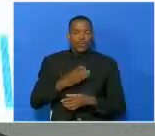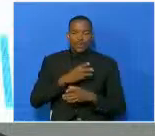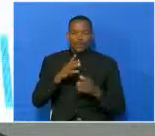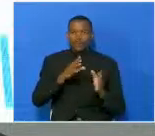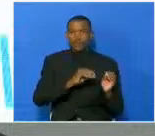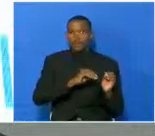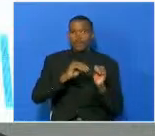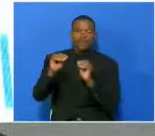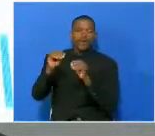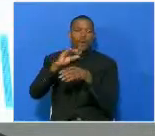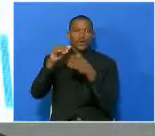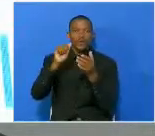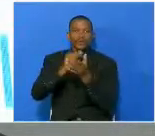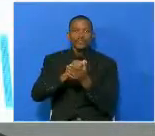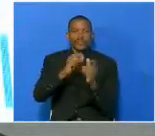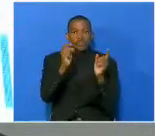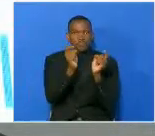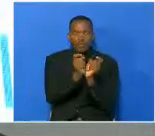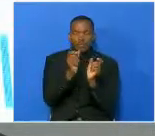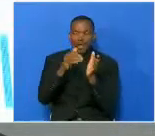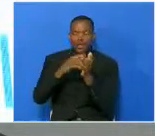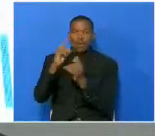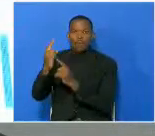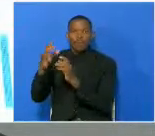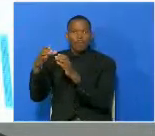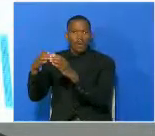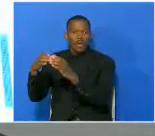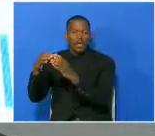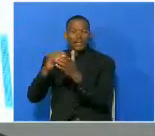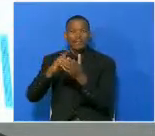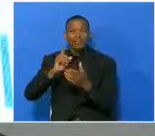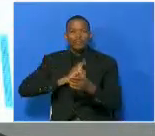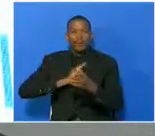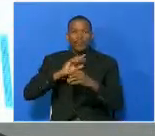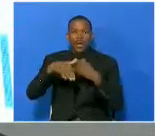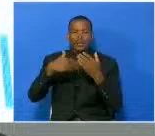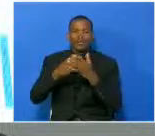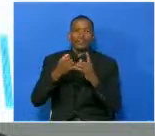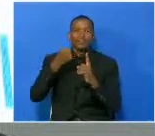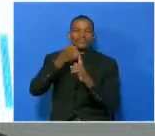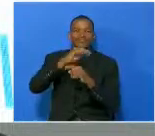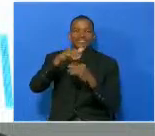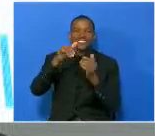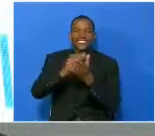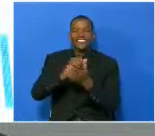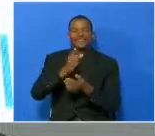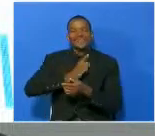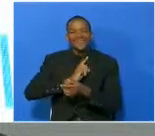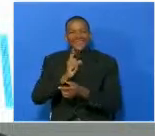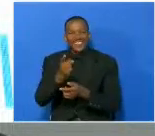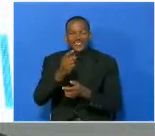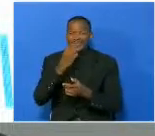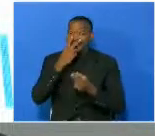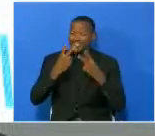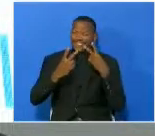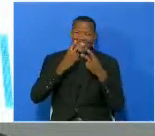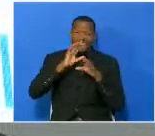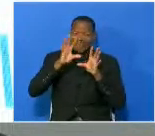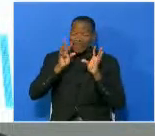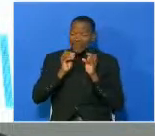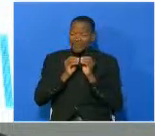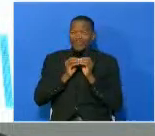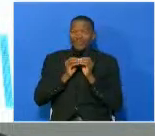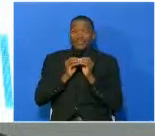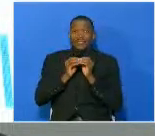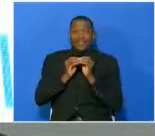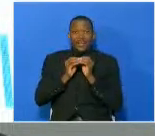broken arms to one-eyed men, from knockdowns to knockouts. We've seen it all.